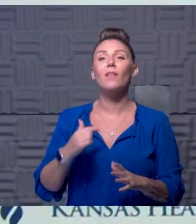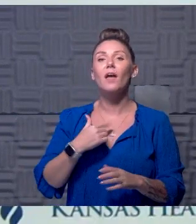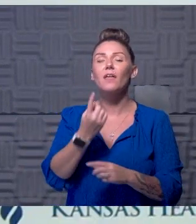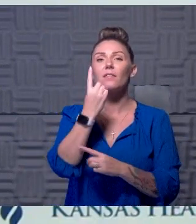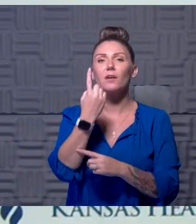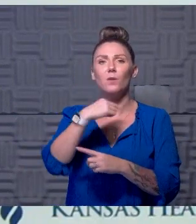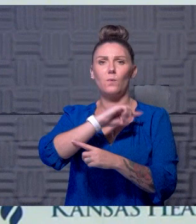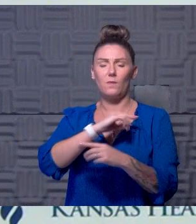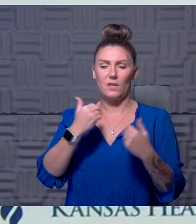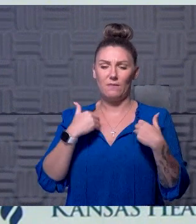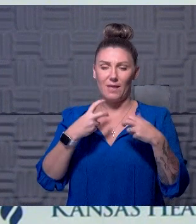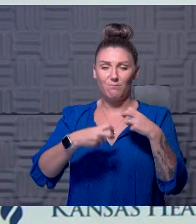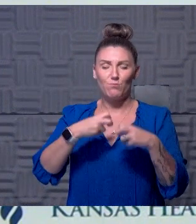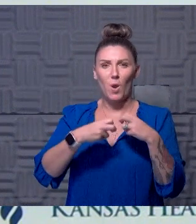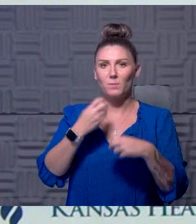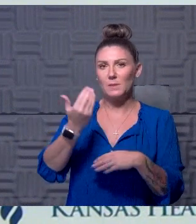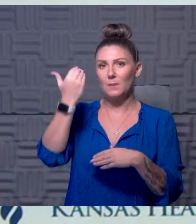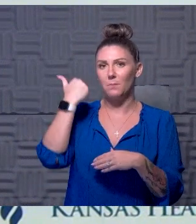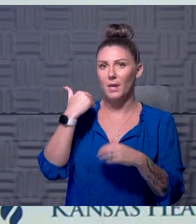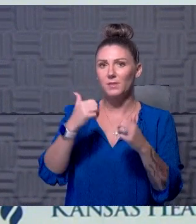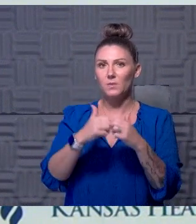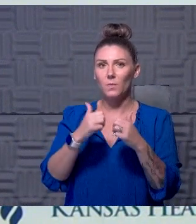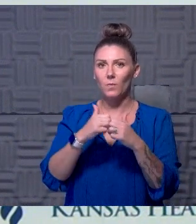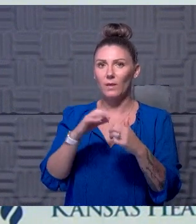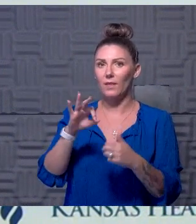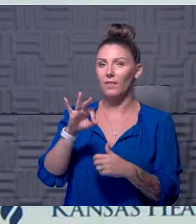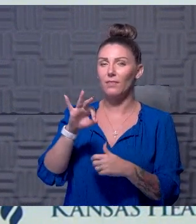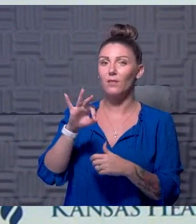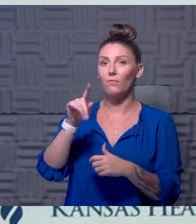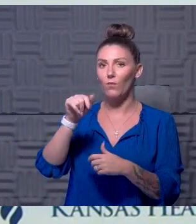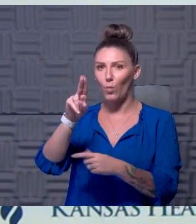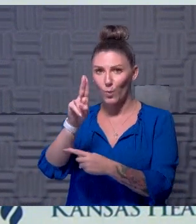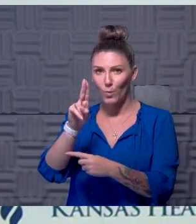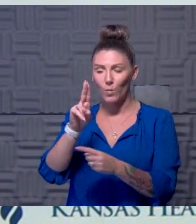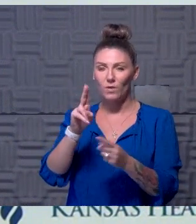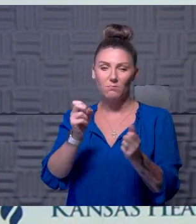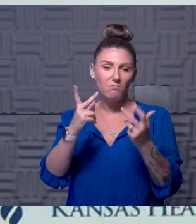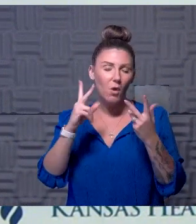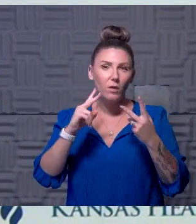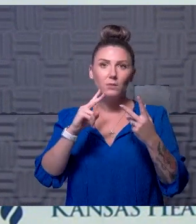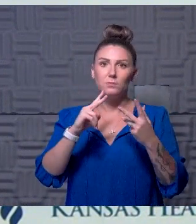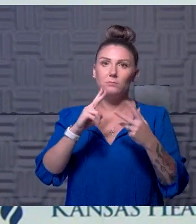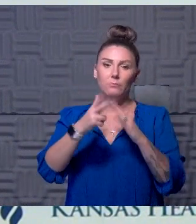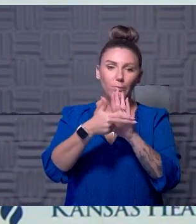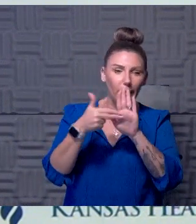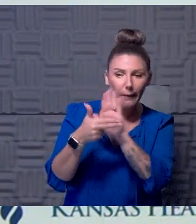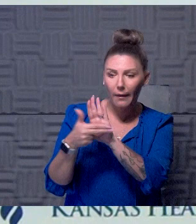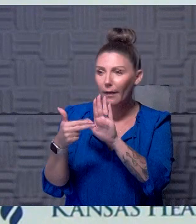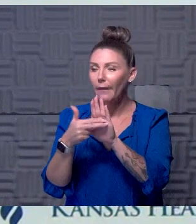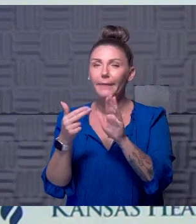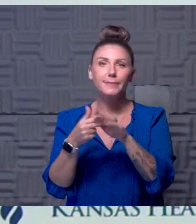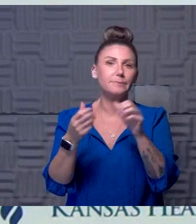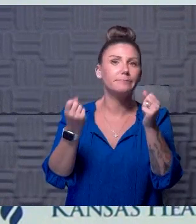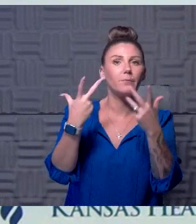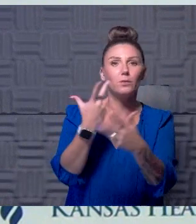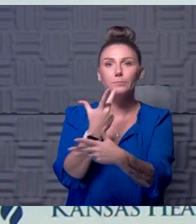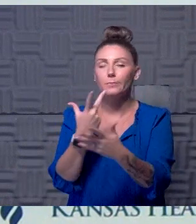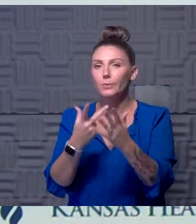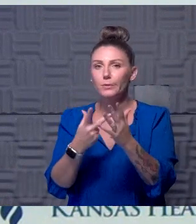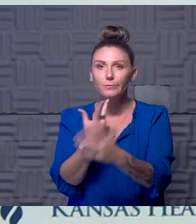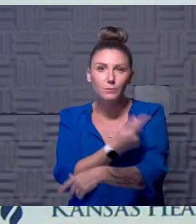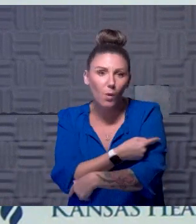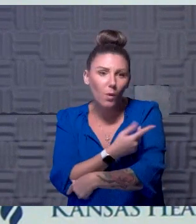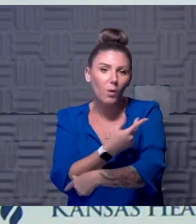had problems like this in the past with influenza as well, right? There's multiple brands of influenza vaccines, multiple doses. We had the same problem